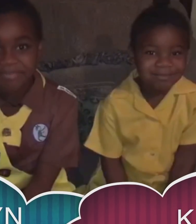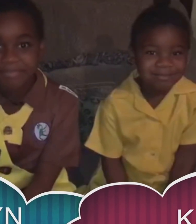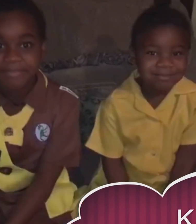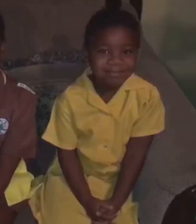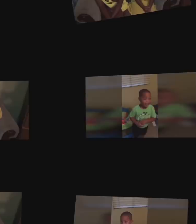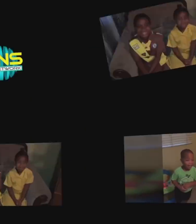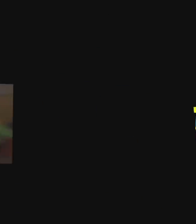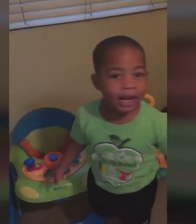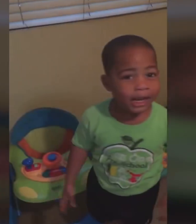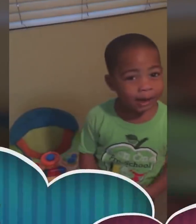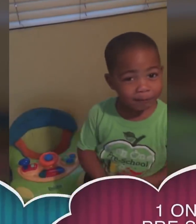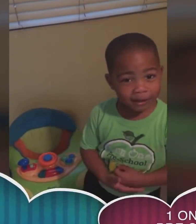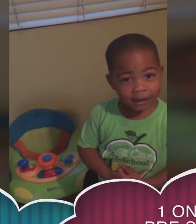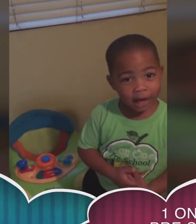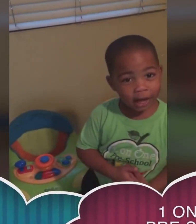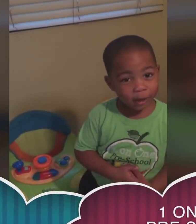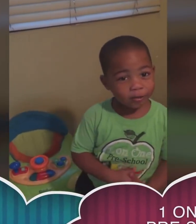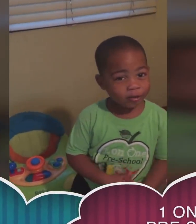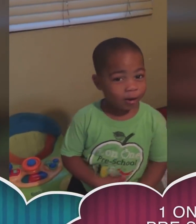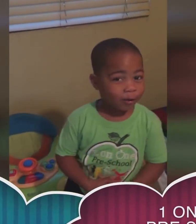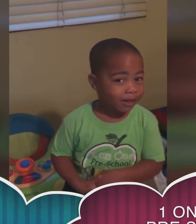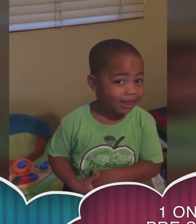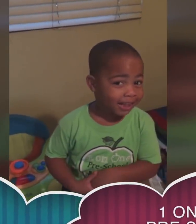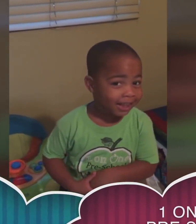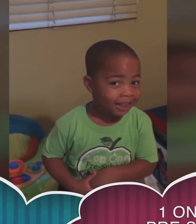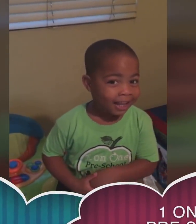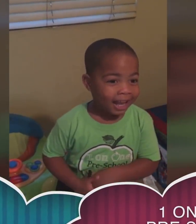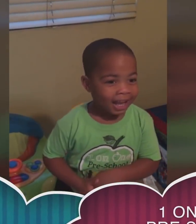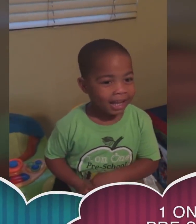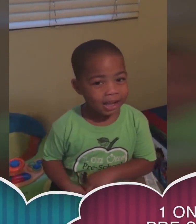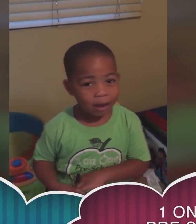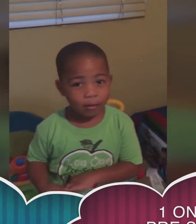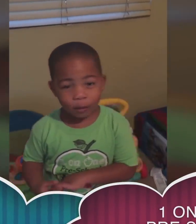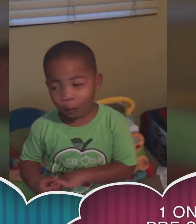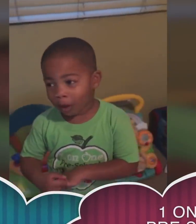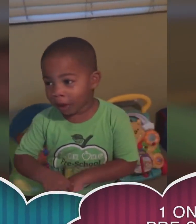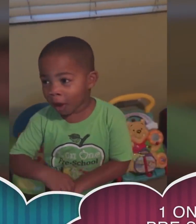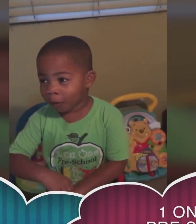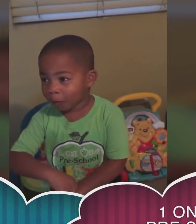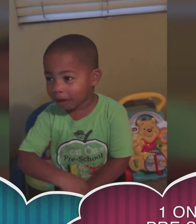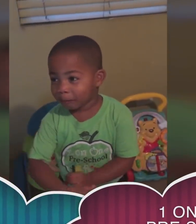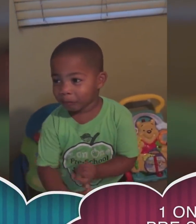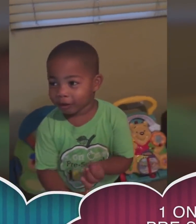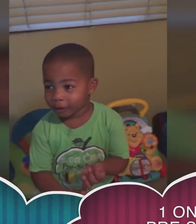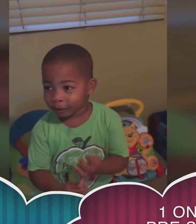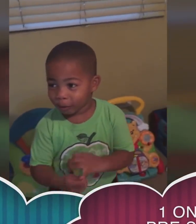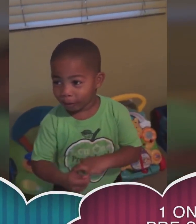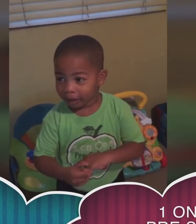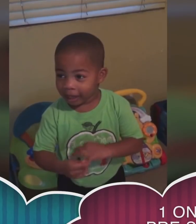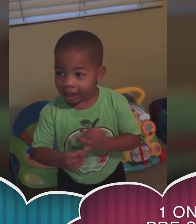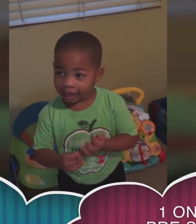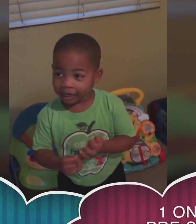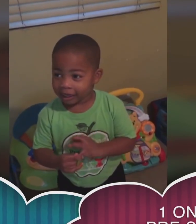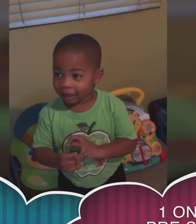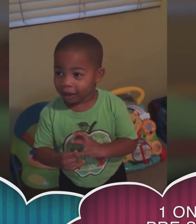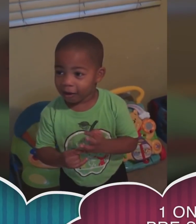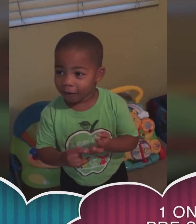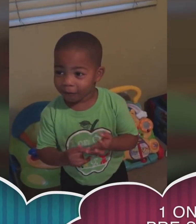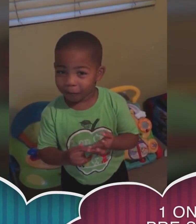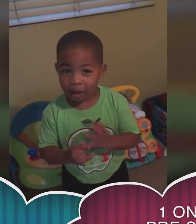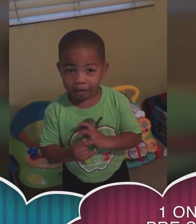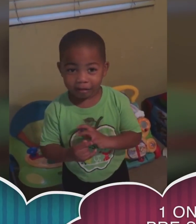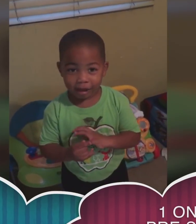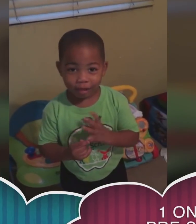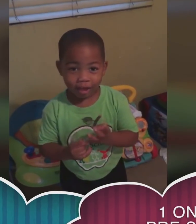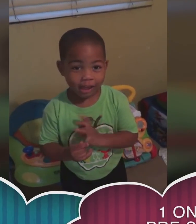Club. My name is Kyle Jones. I go to one-on-one preschool and I